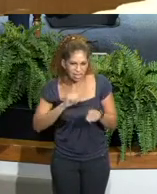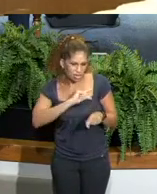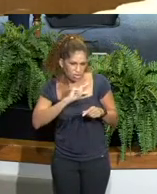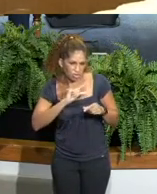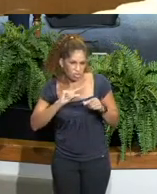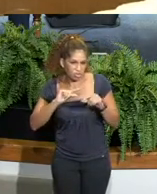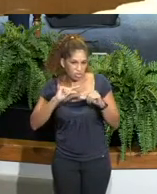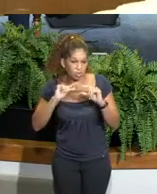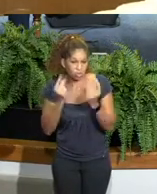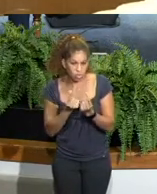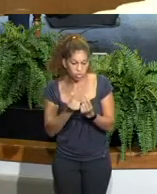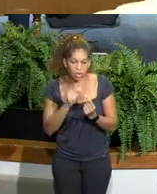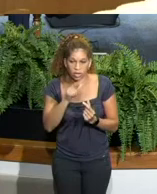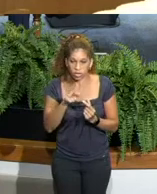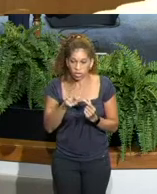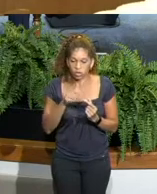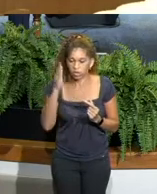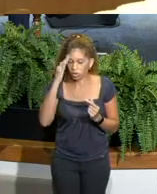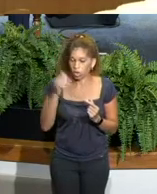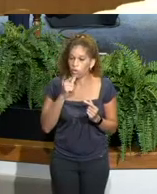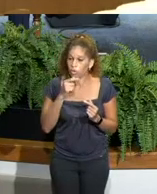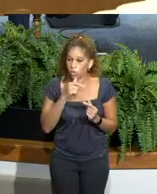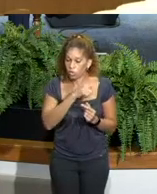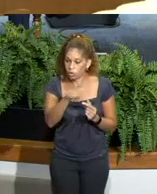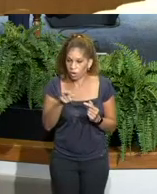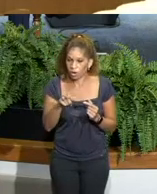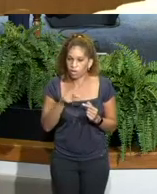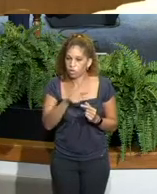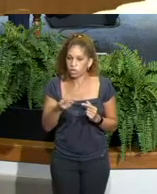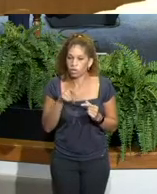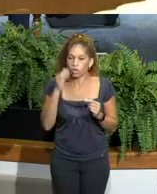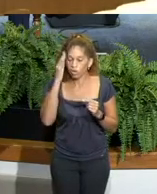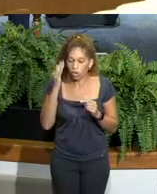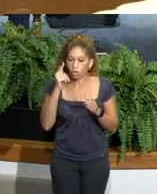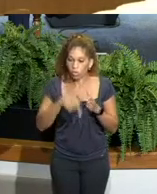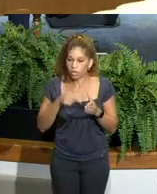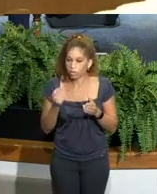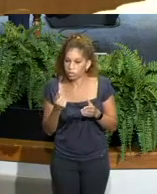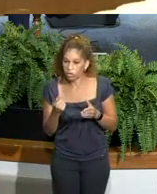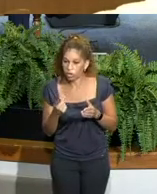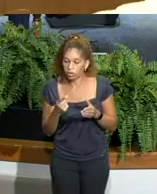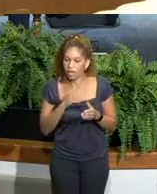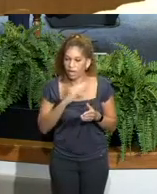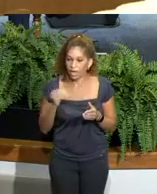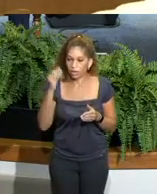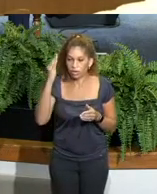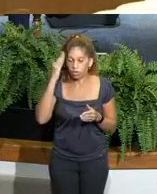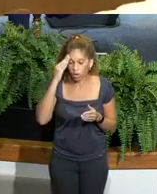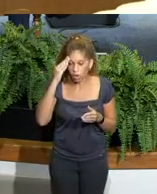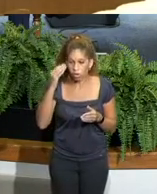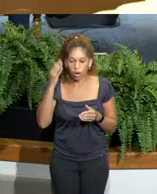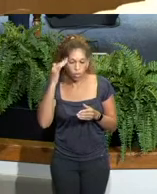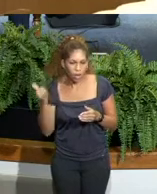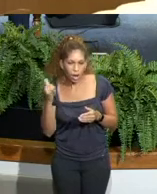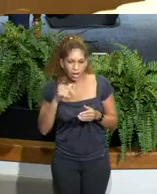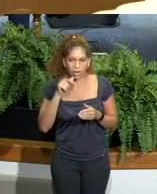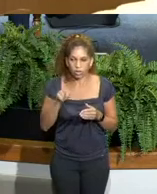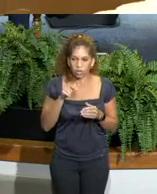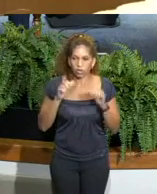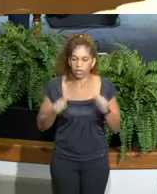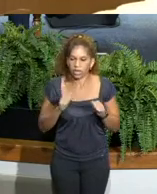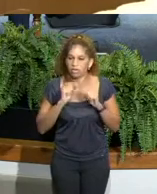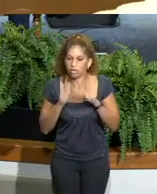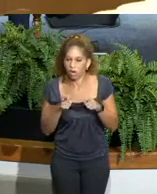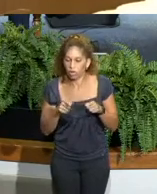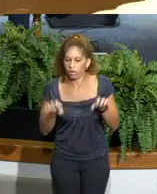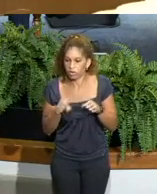here. You know who you are, and you know what to do, and you know why you have to do it. You can go out and do